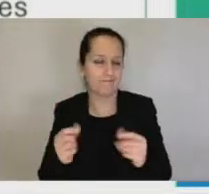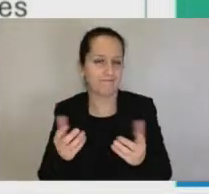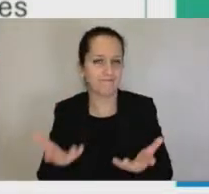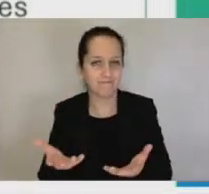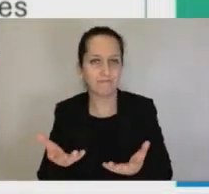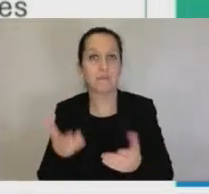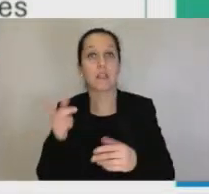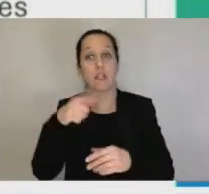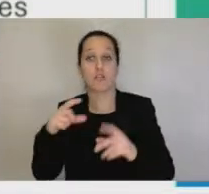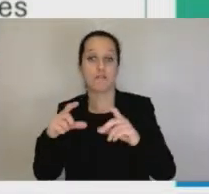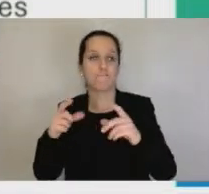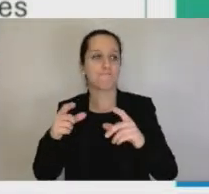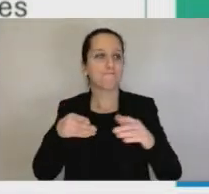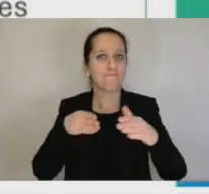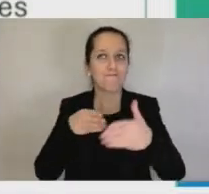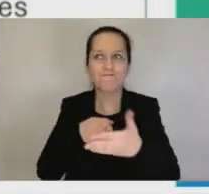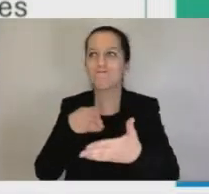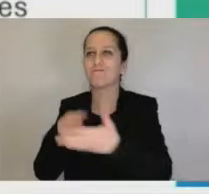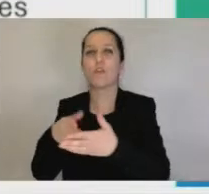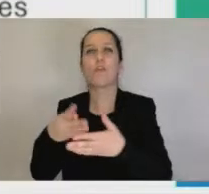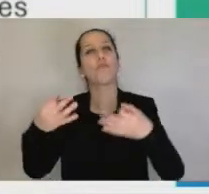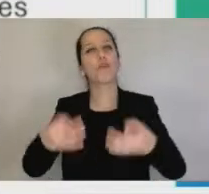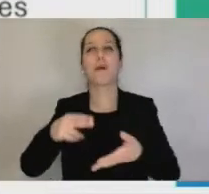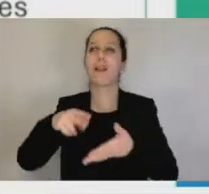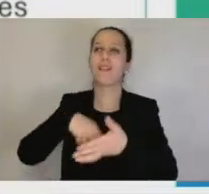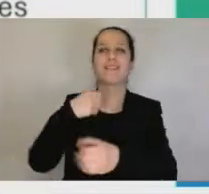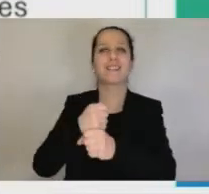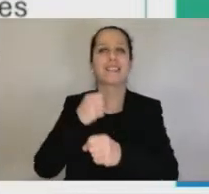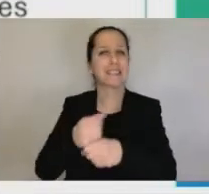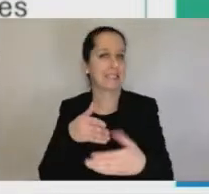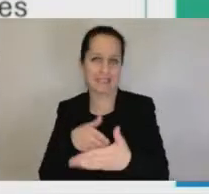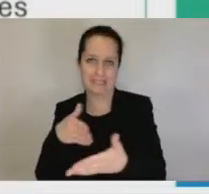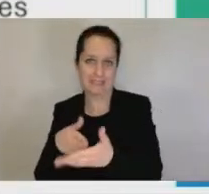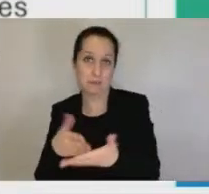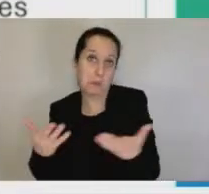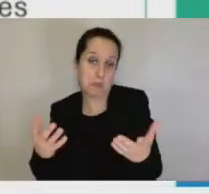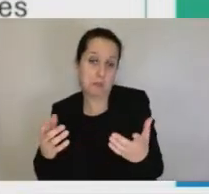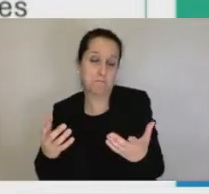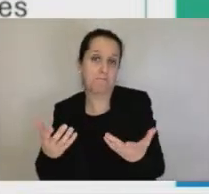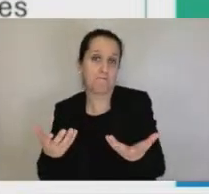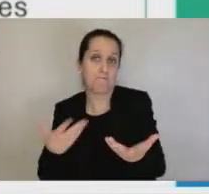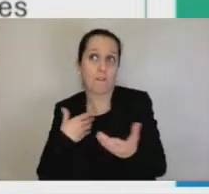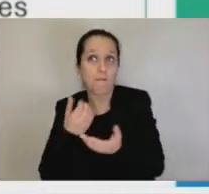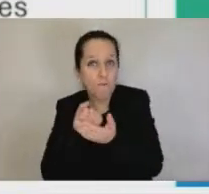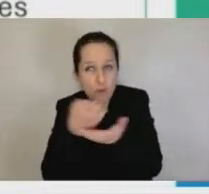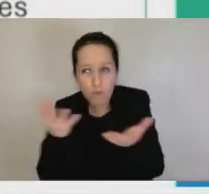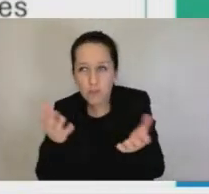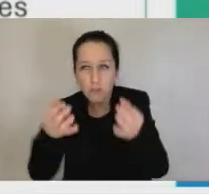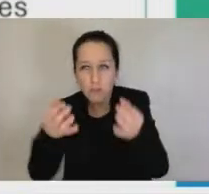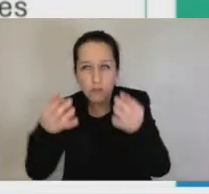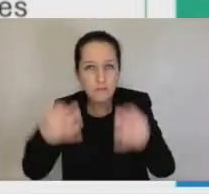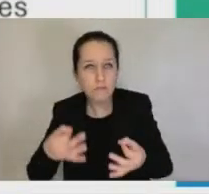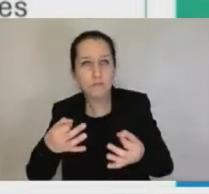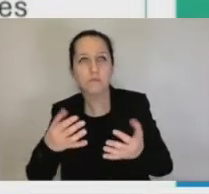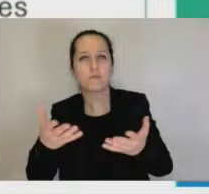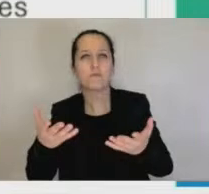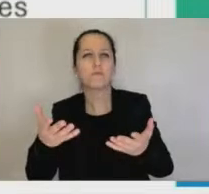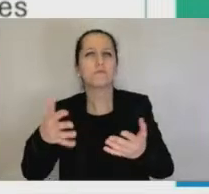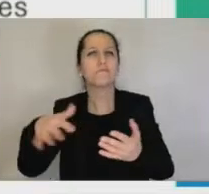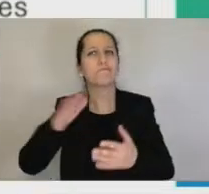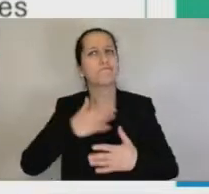There are also entry barriers to the formal labor markets because they don't have the right